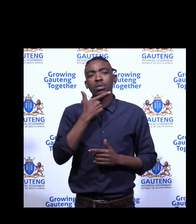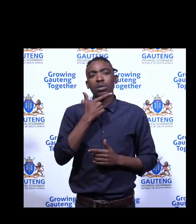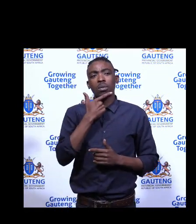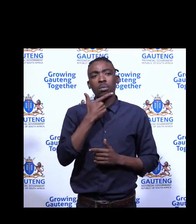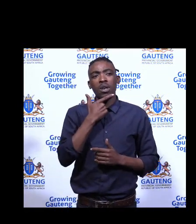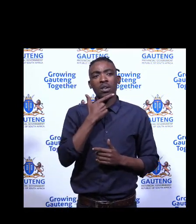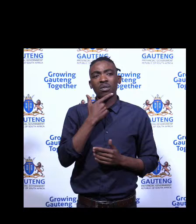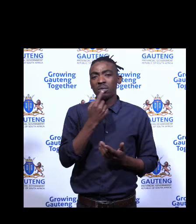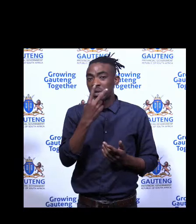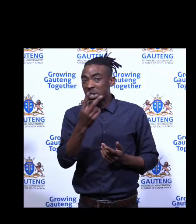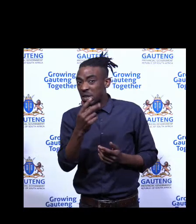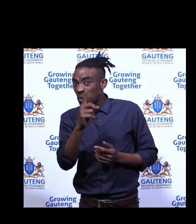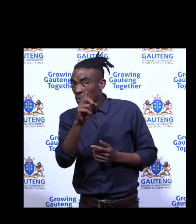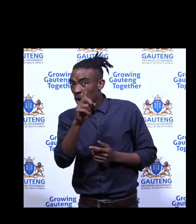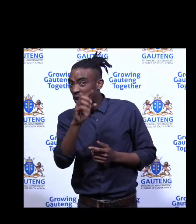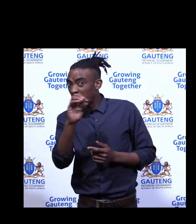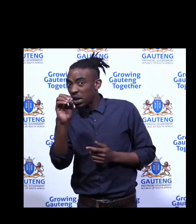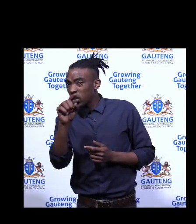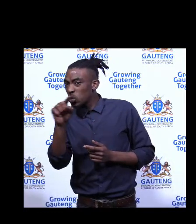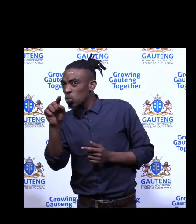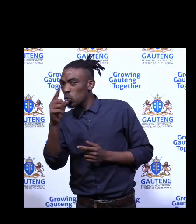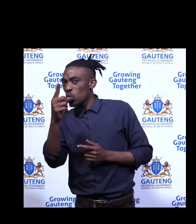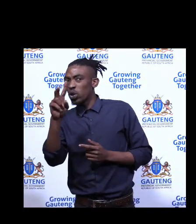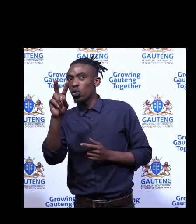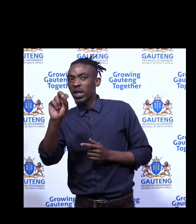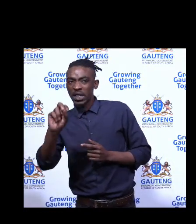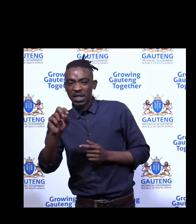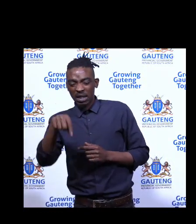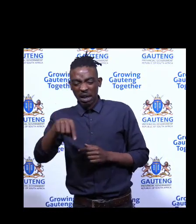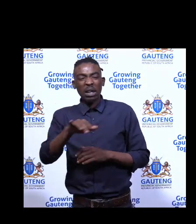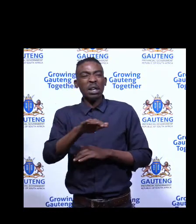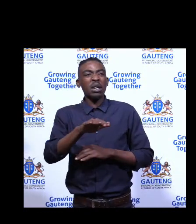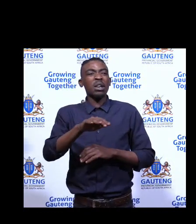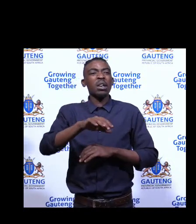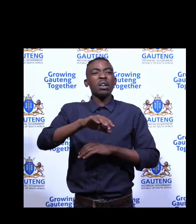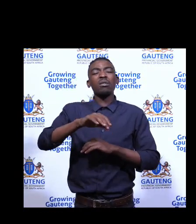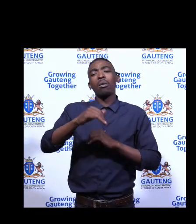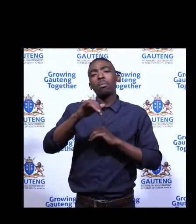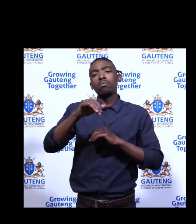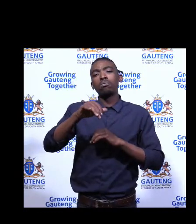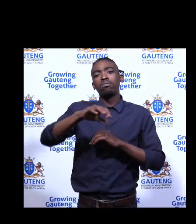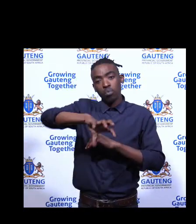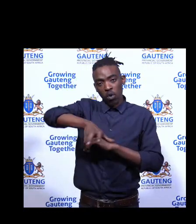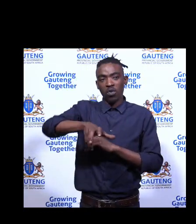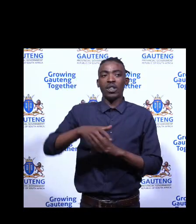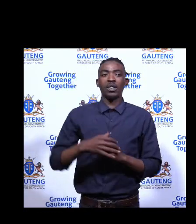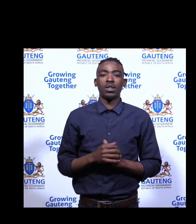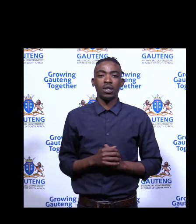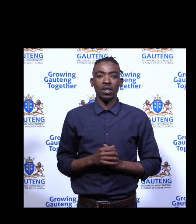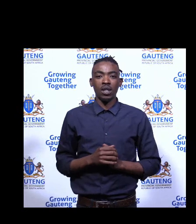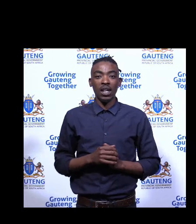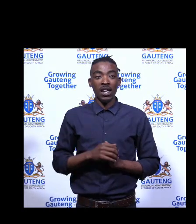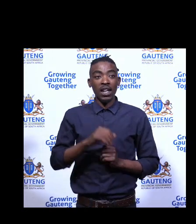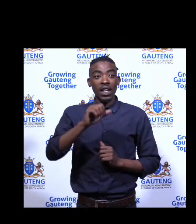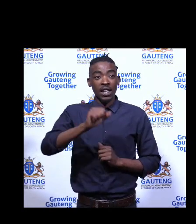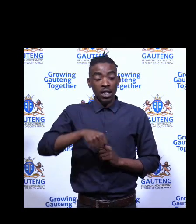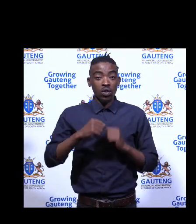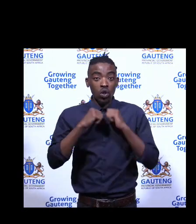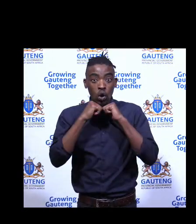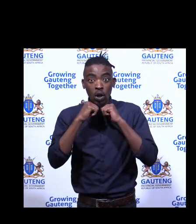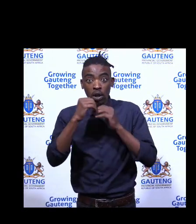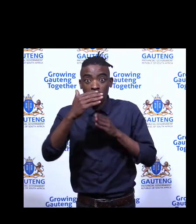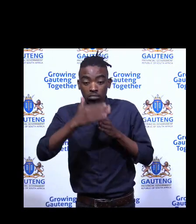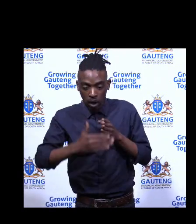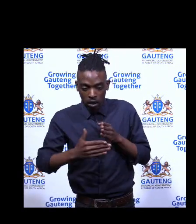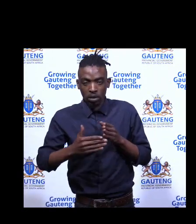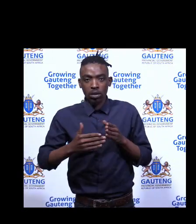100, 120K in the province. Now, if in August we open the schools immediately, what happens is that